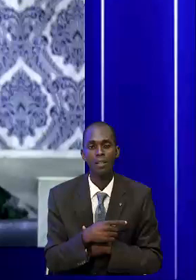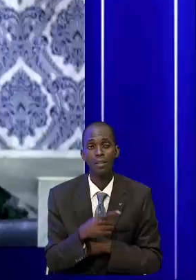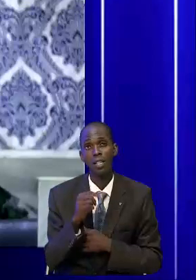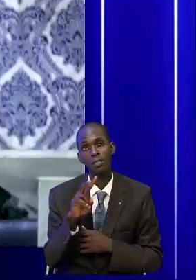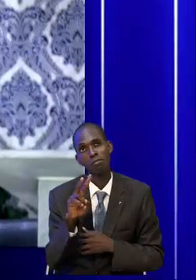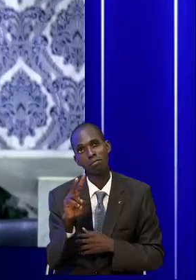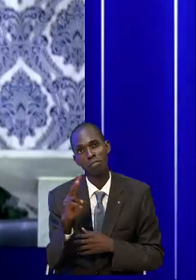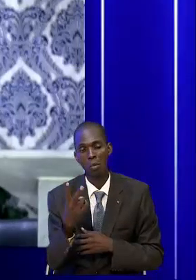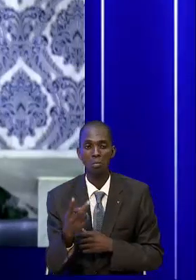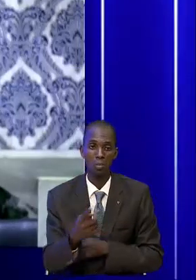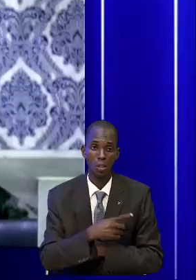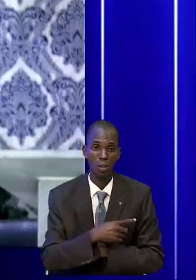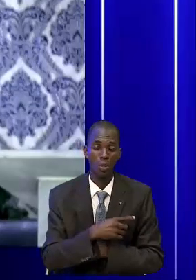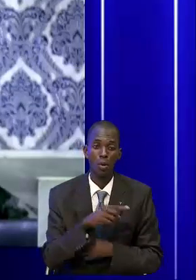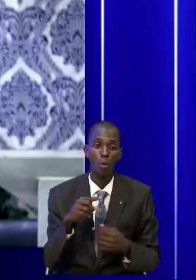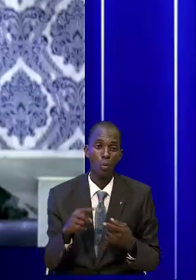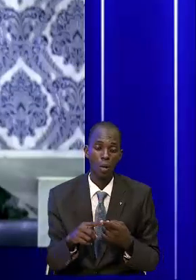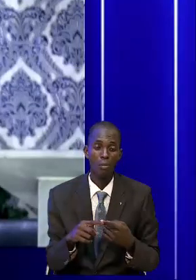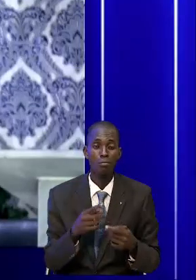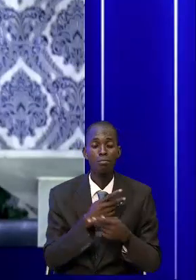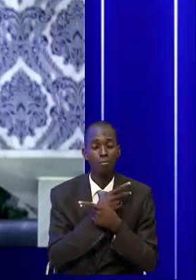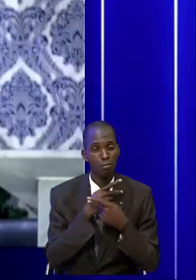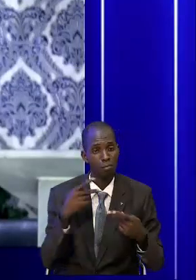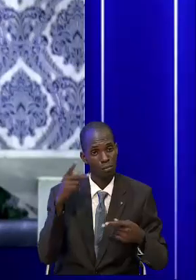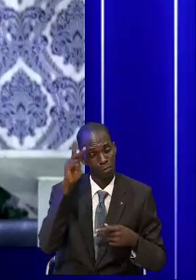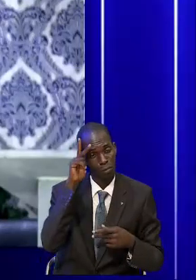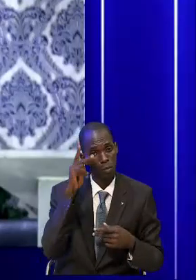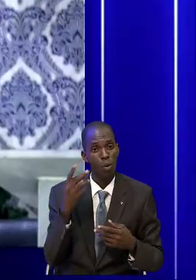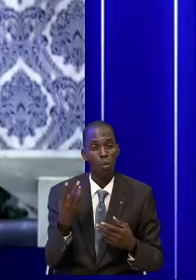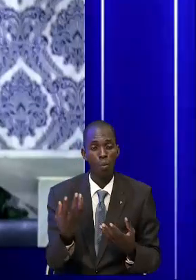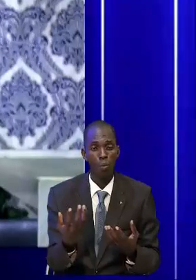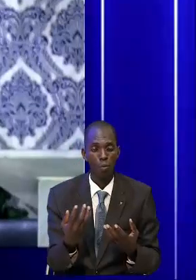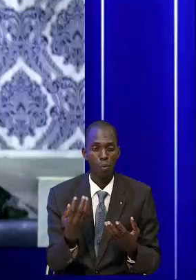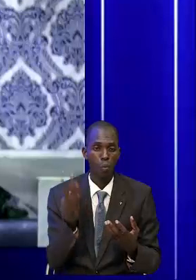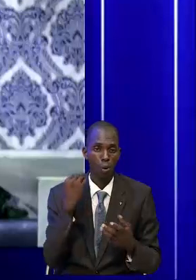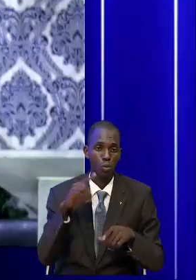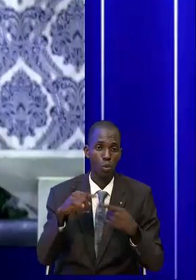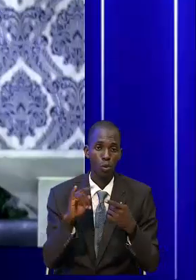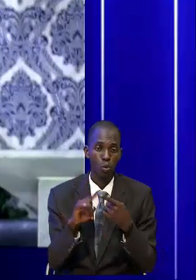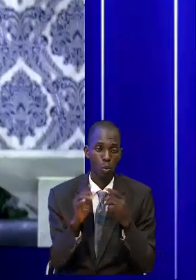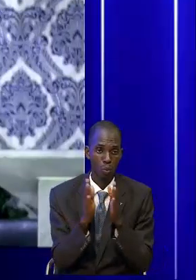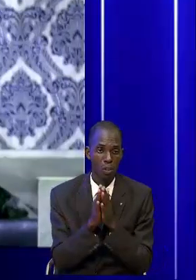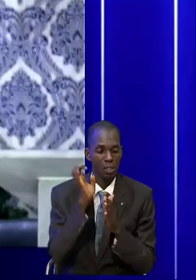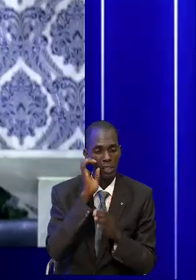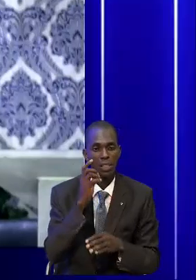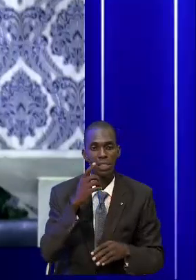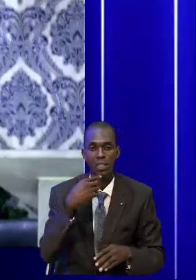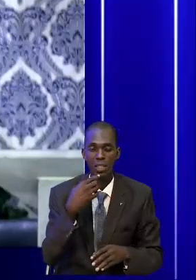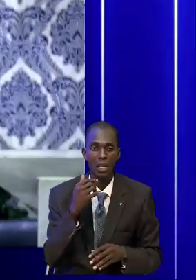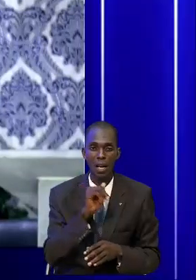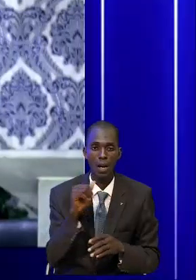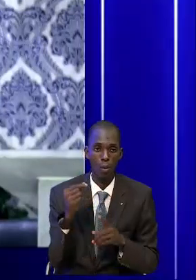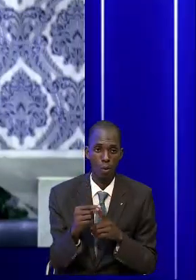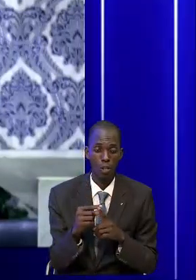wonders for the needy. The day, second day, a GO about to